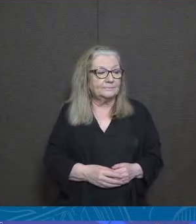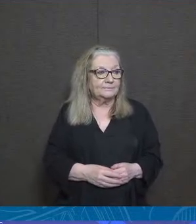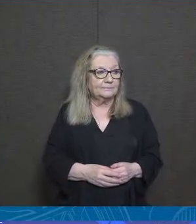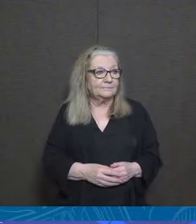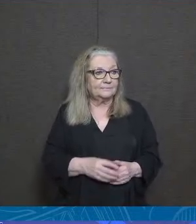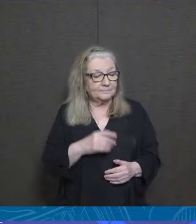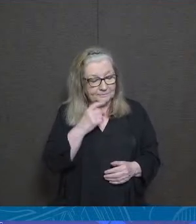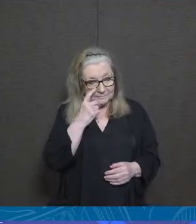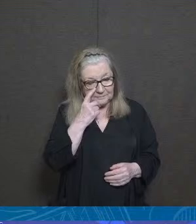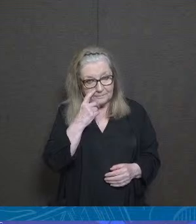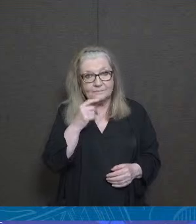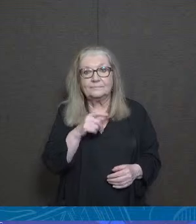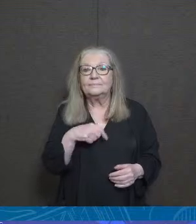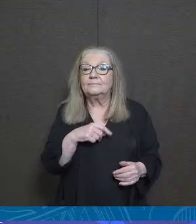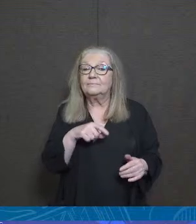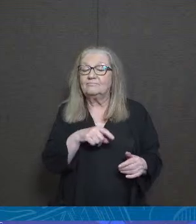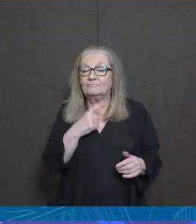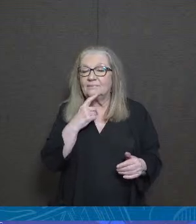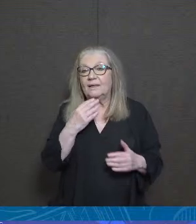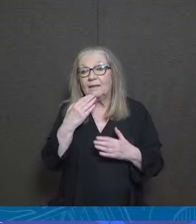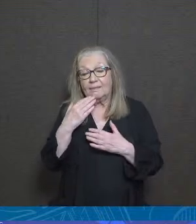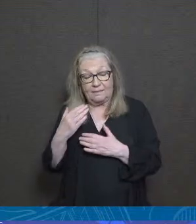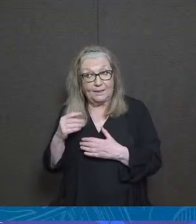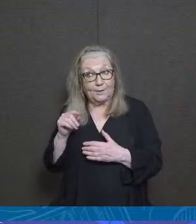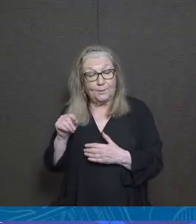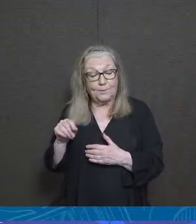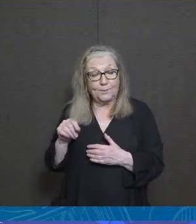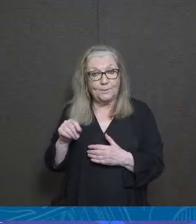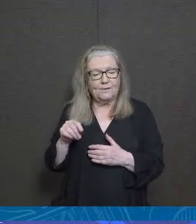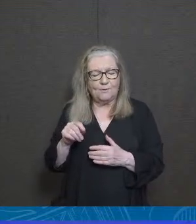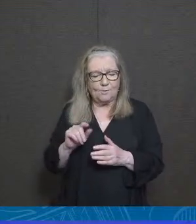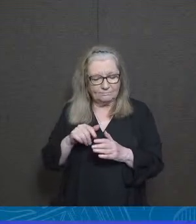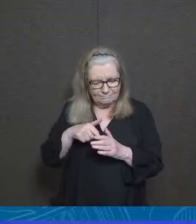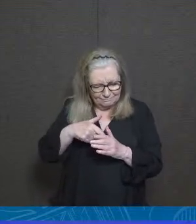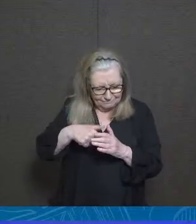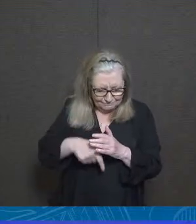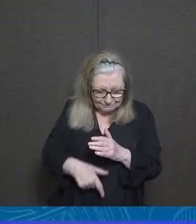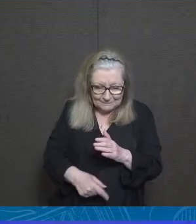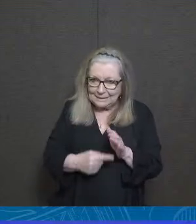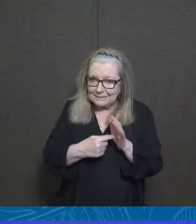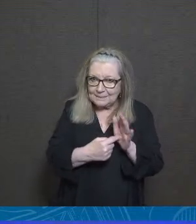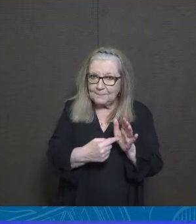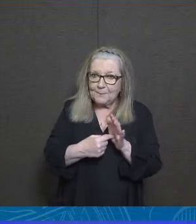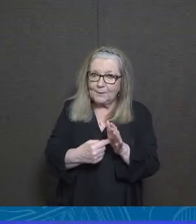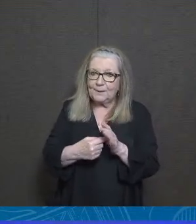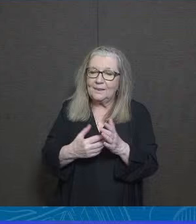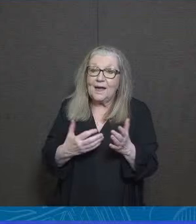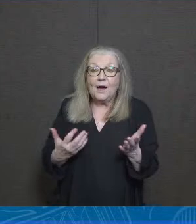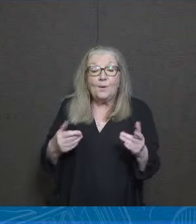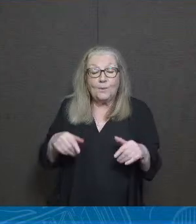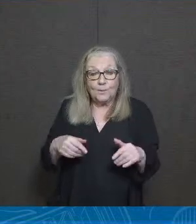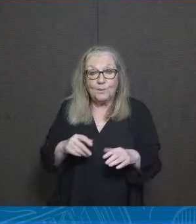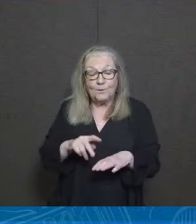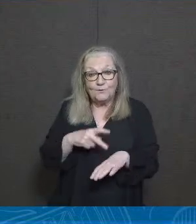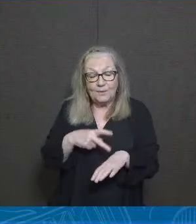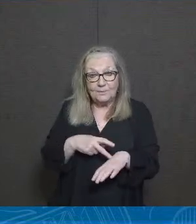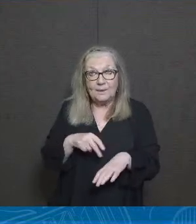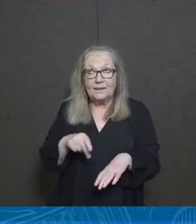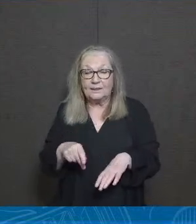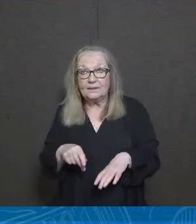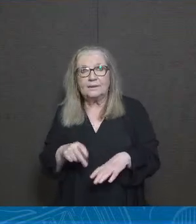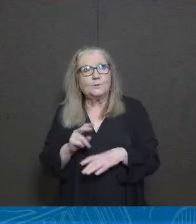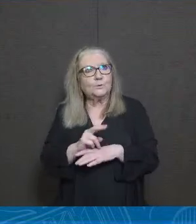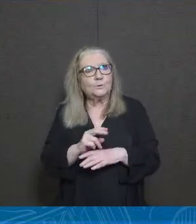Thank you very much, Michael, for the in-depth examples of how the Philippines are using AI to